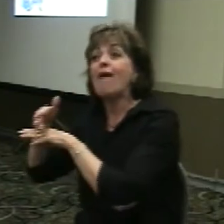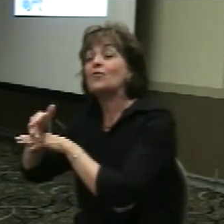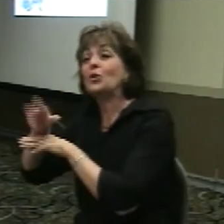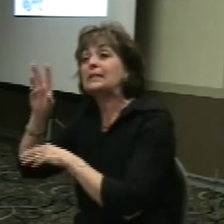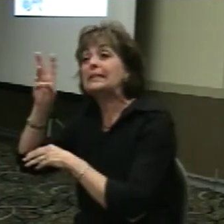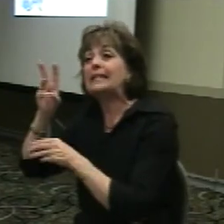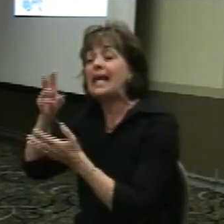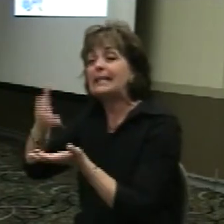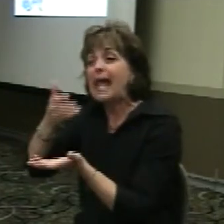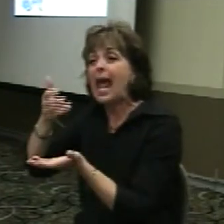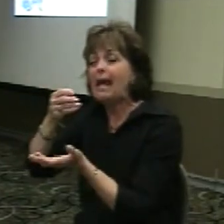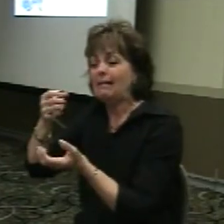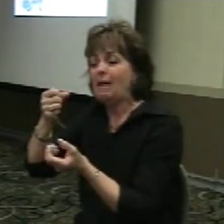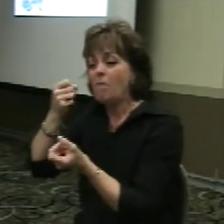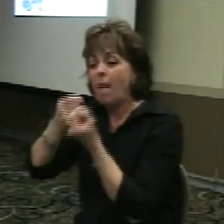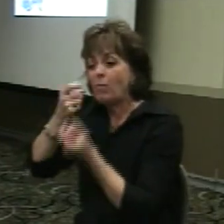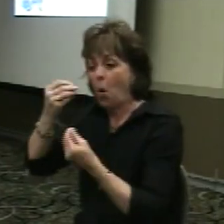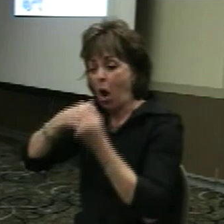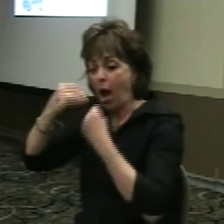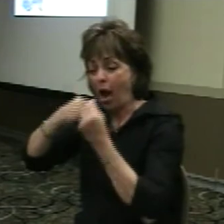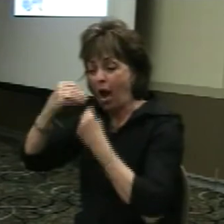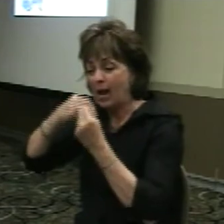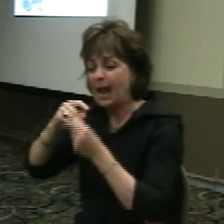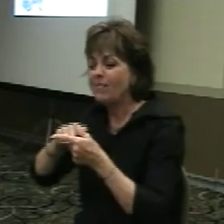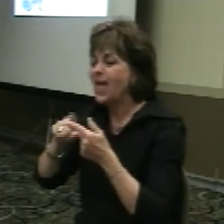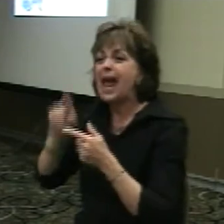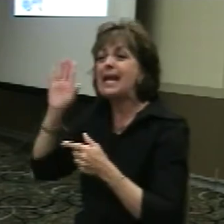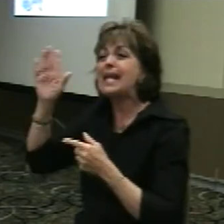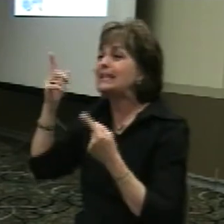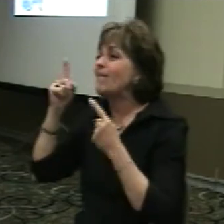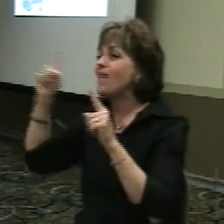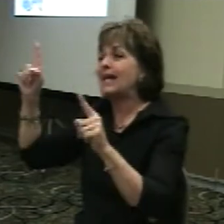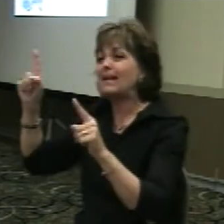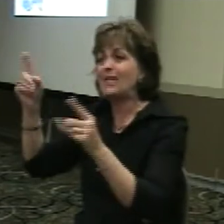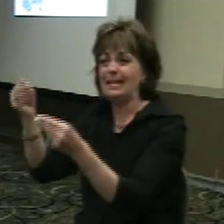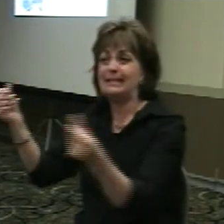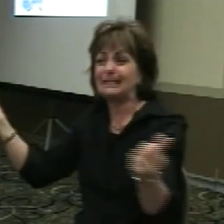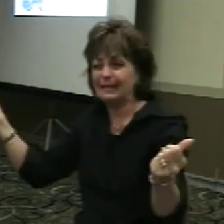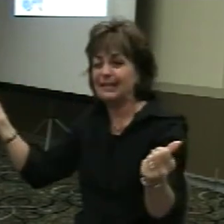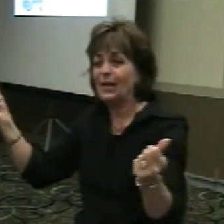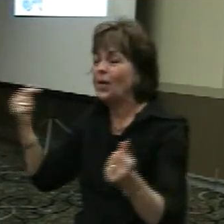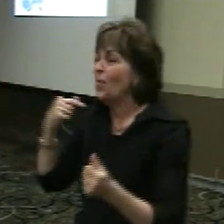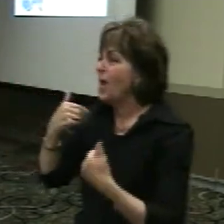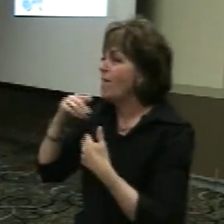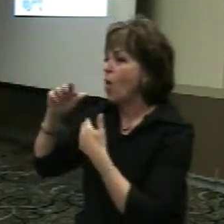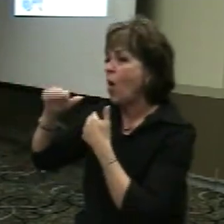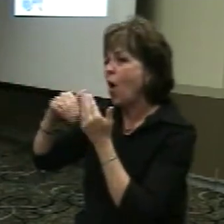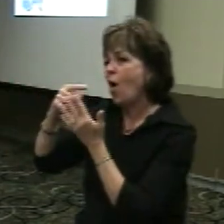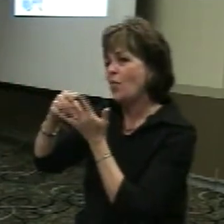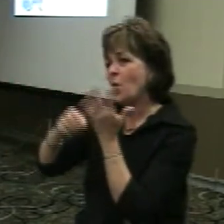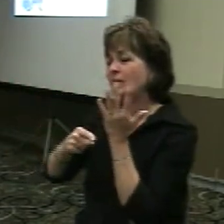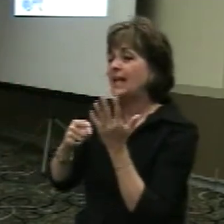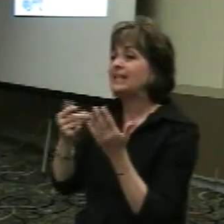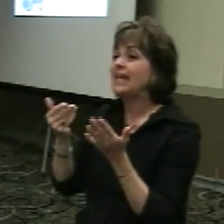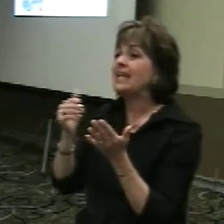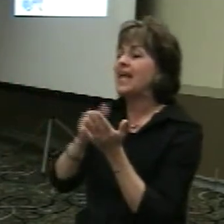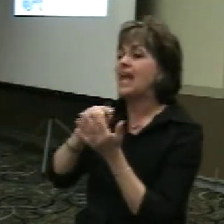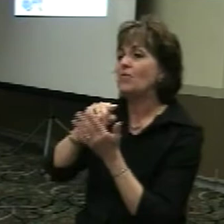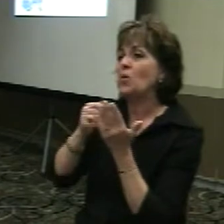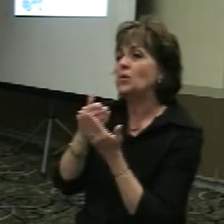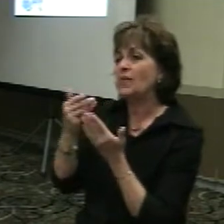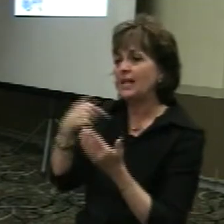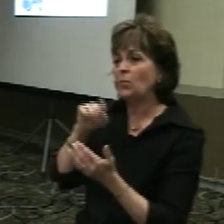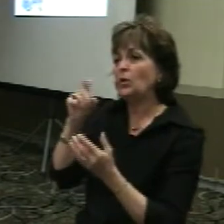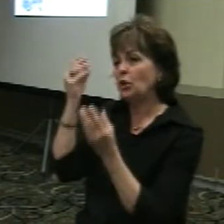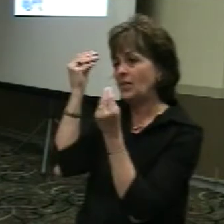6 handfuls of popcorn, that's beginning to lose its effectiveness due to satiation, right? So we have all those things. Now, again, those are